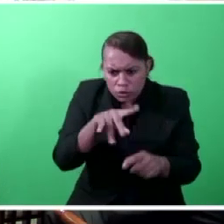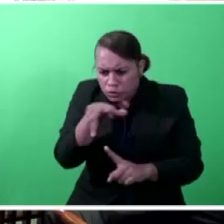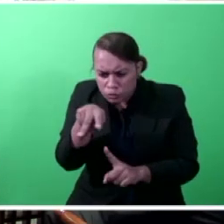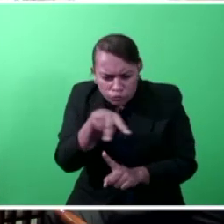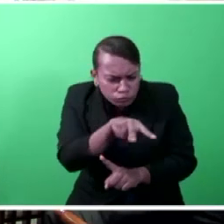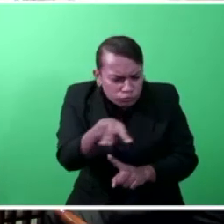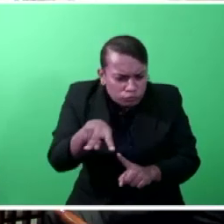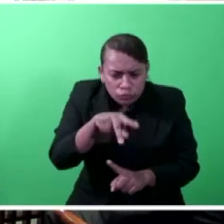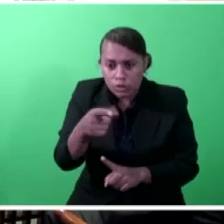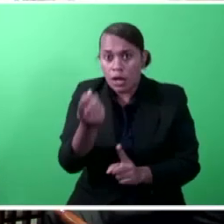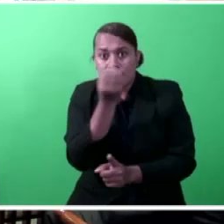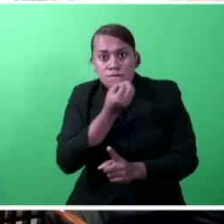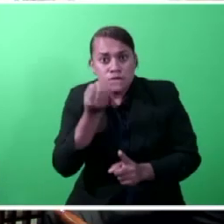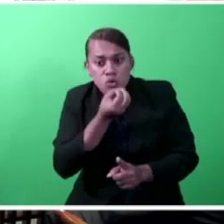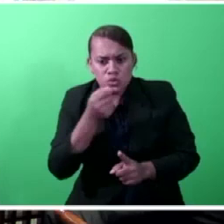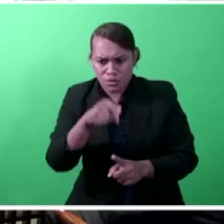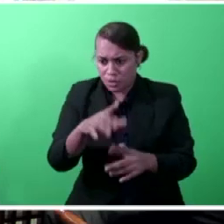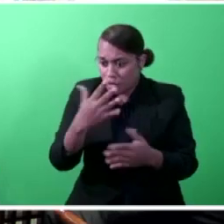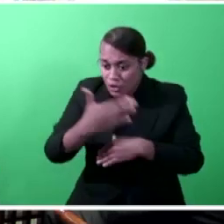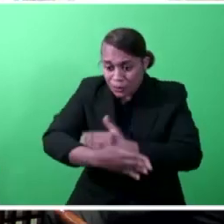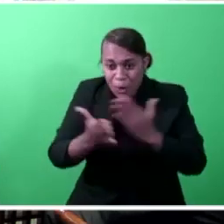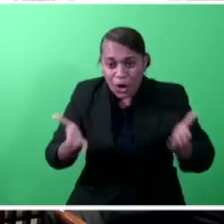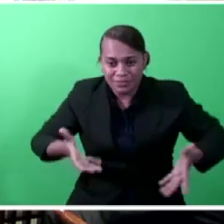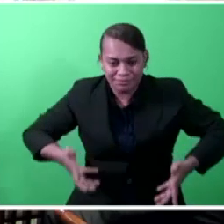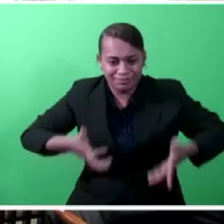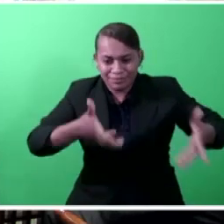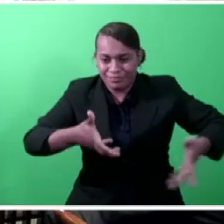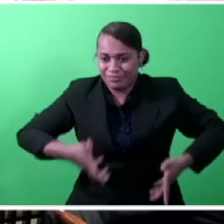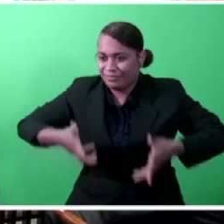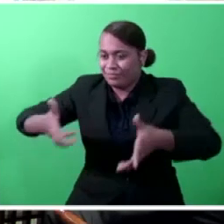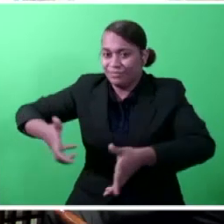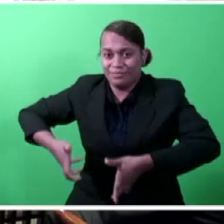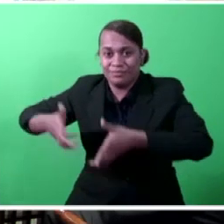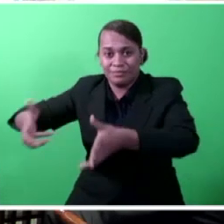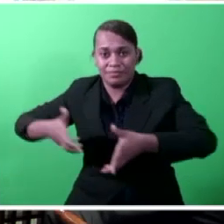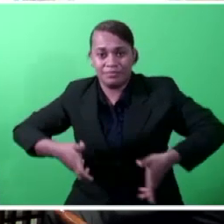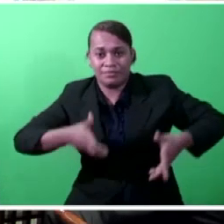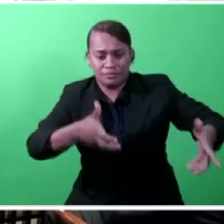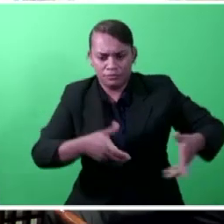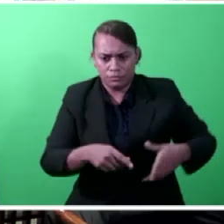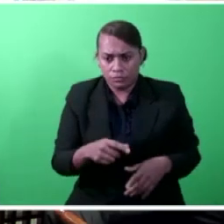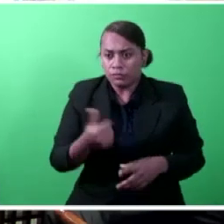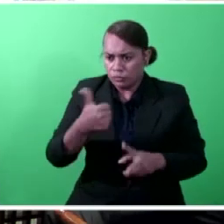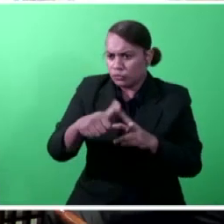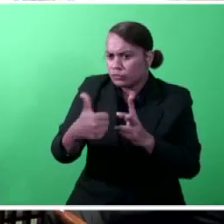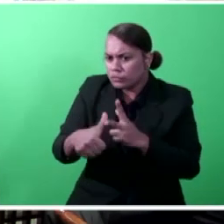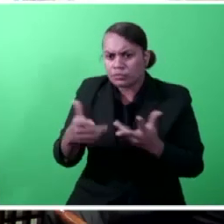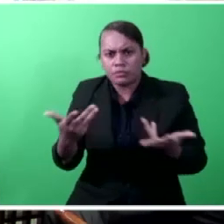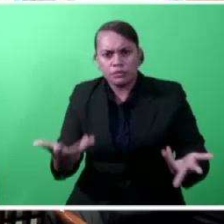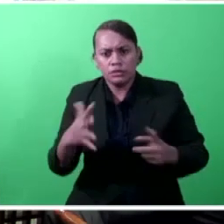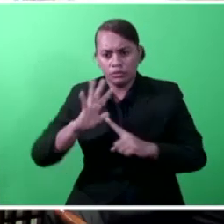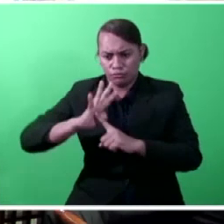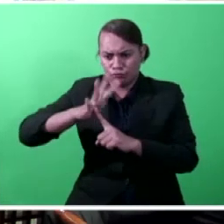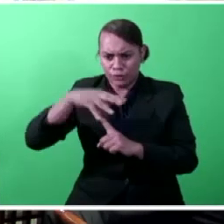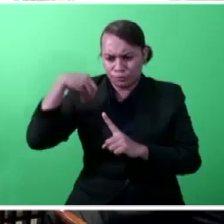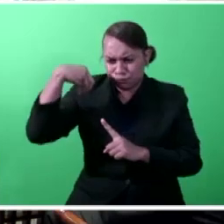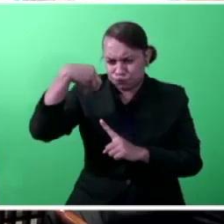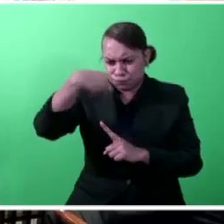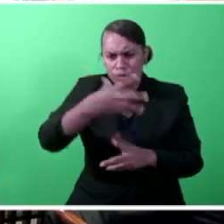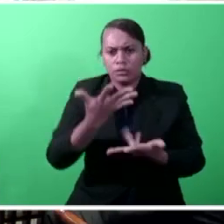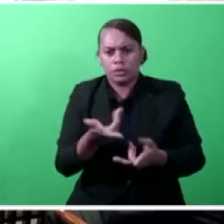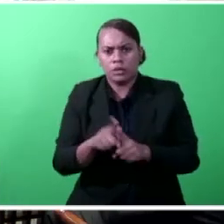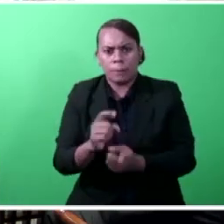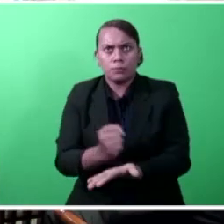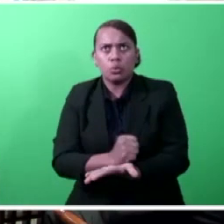for evacuees, the deployment of unmanned aerial vehicles or drones, and the purchase of additional food rations